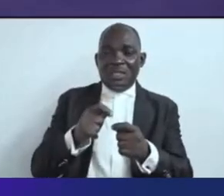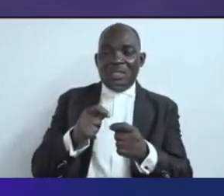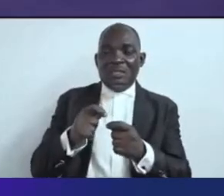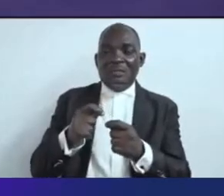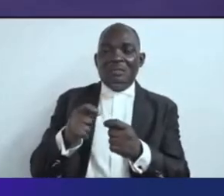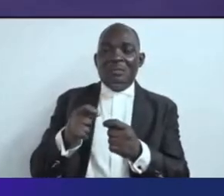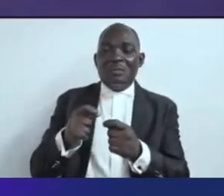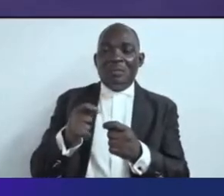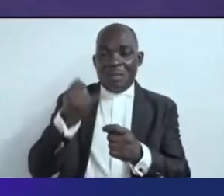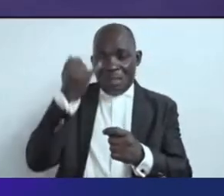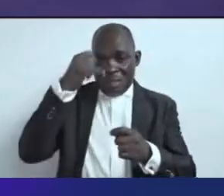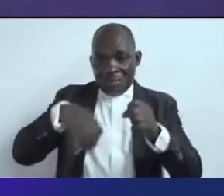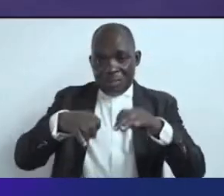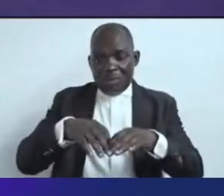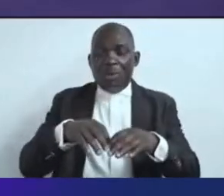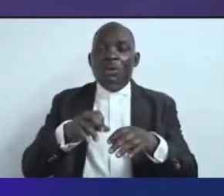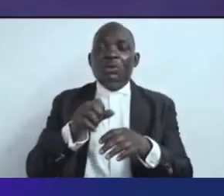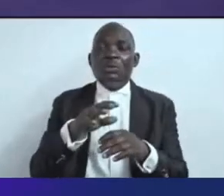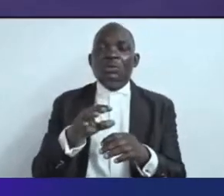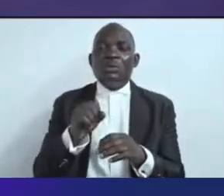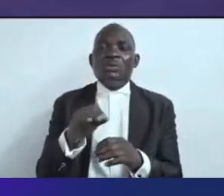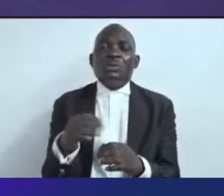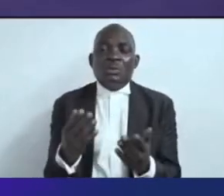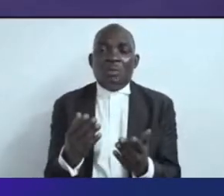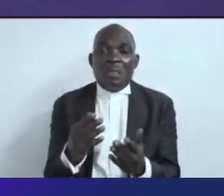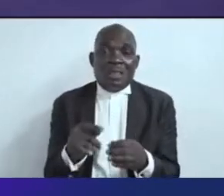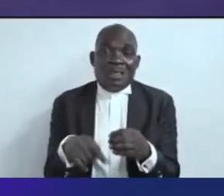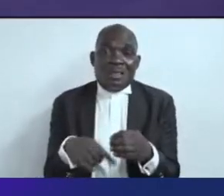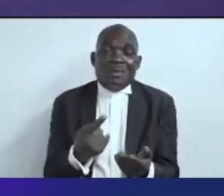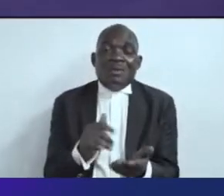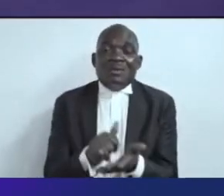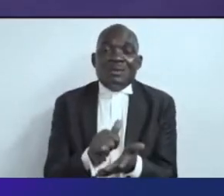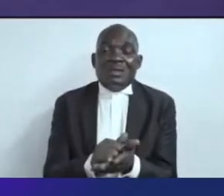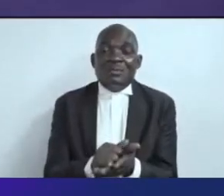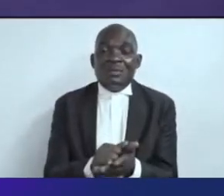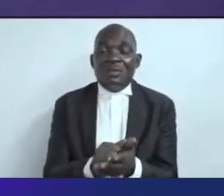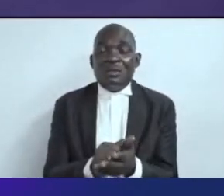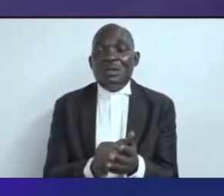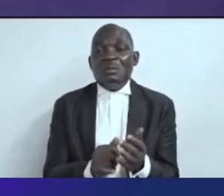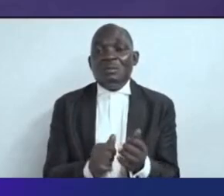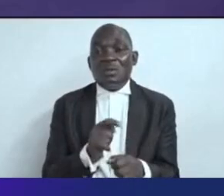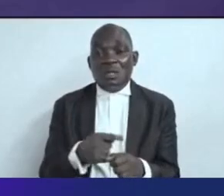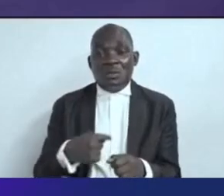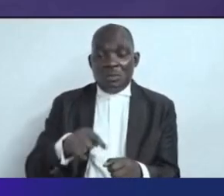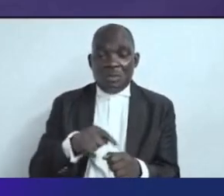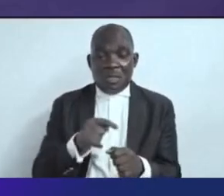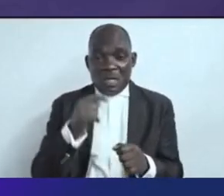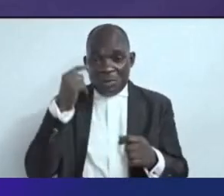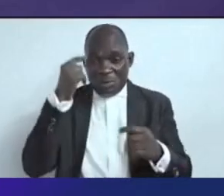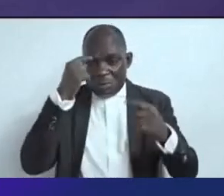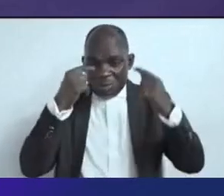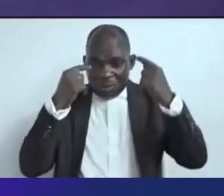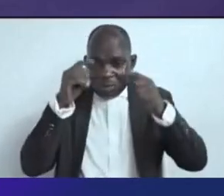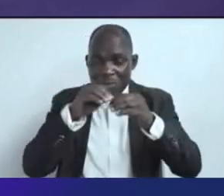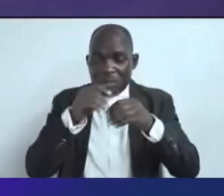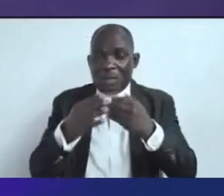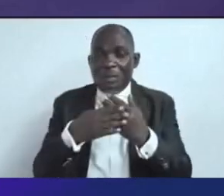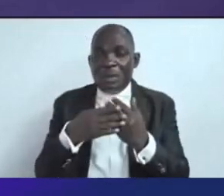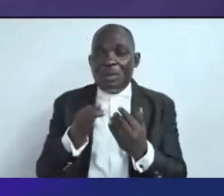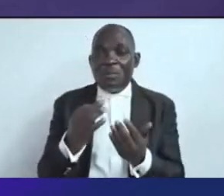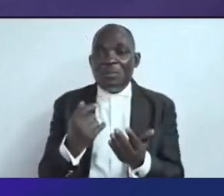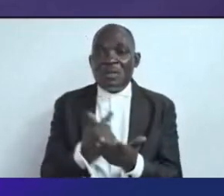So uncertainty regarding that obviously will be of concern to the Bank of